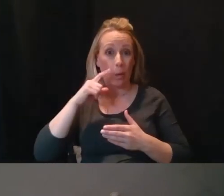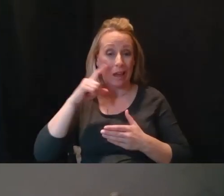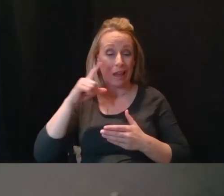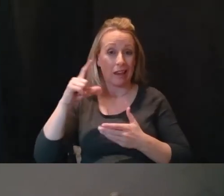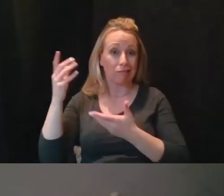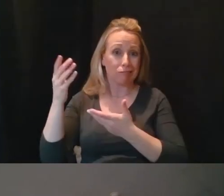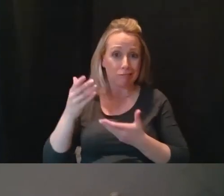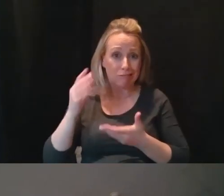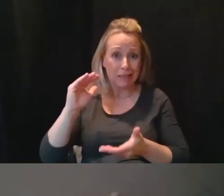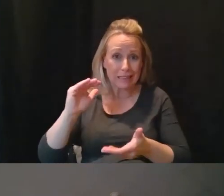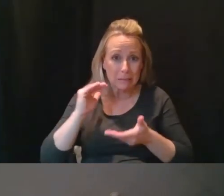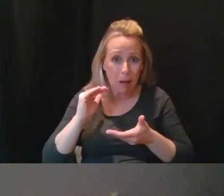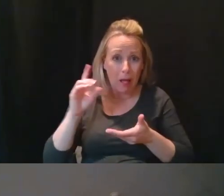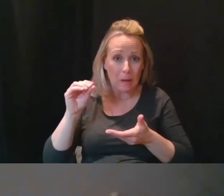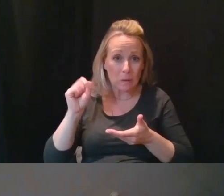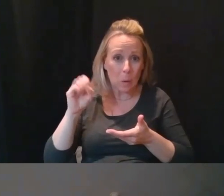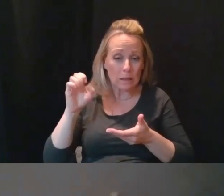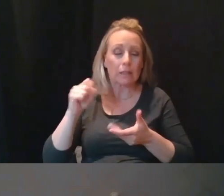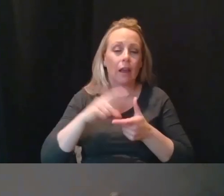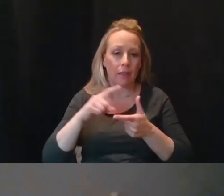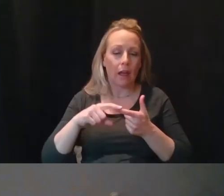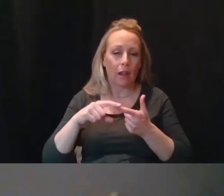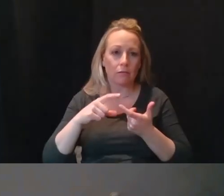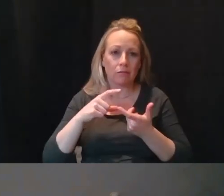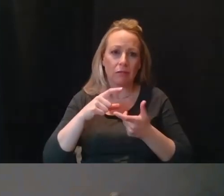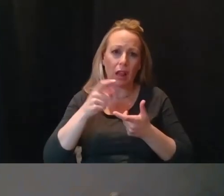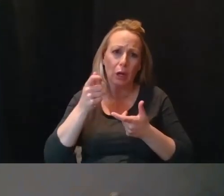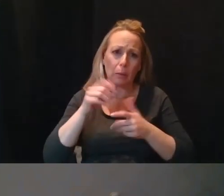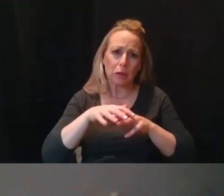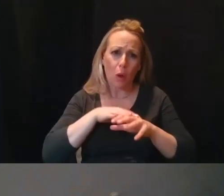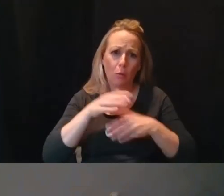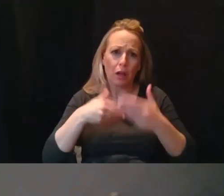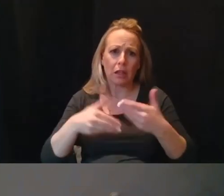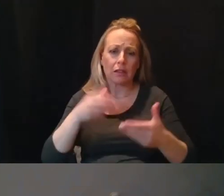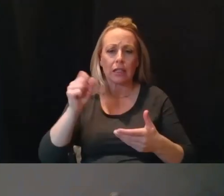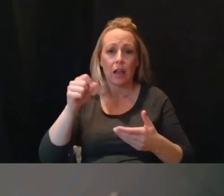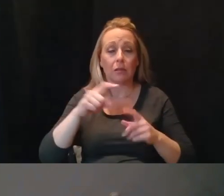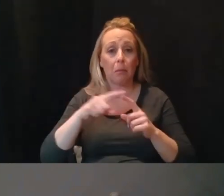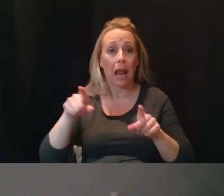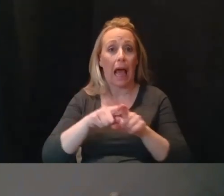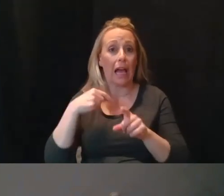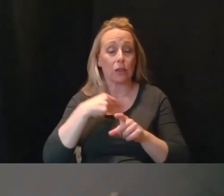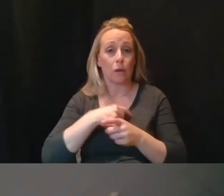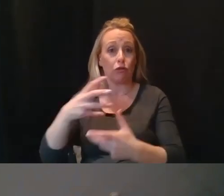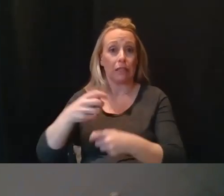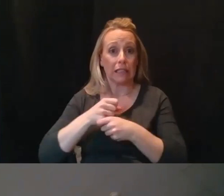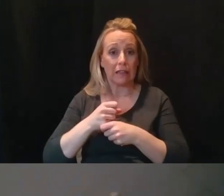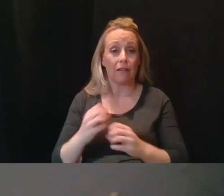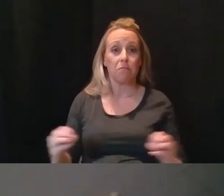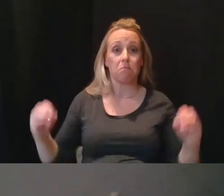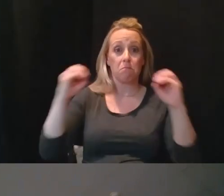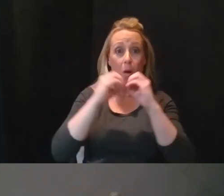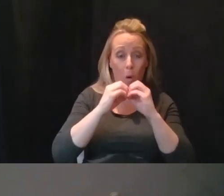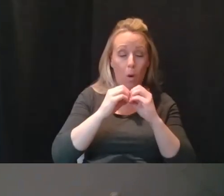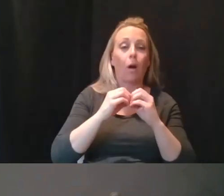slowly, but if it happens to increase dramatically, both primary care health offices and pharmacies will